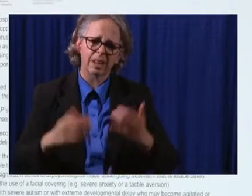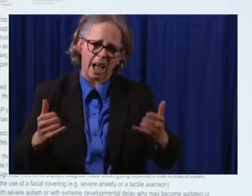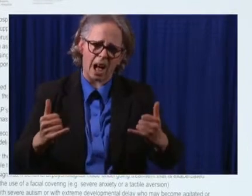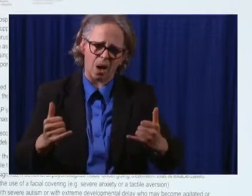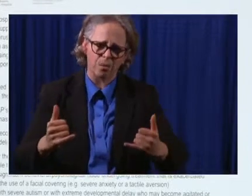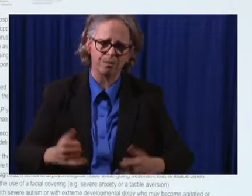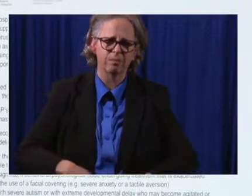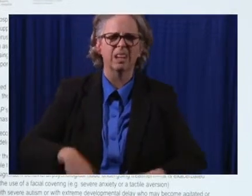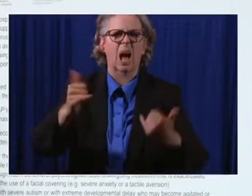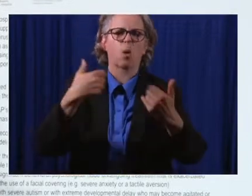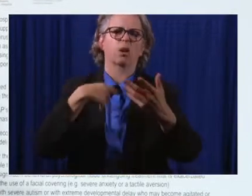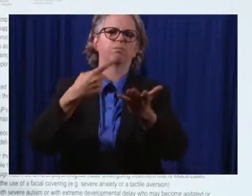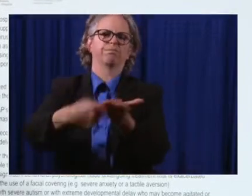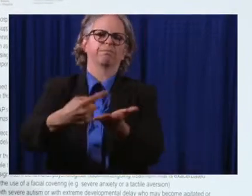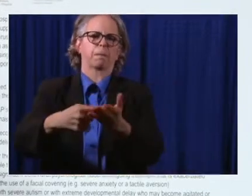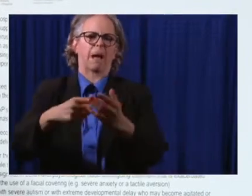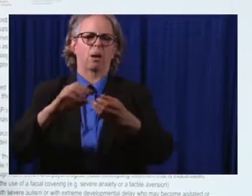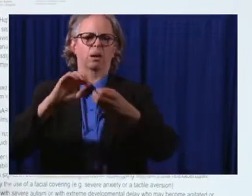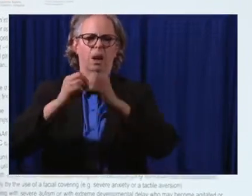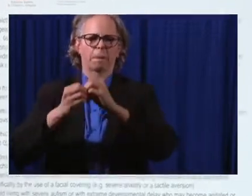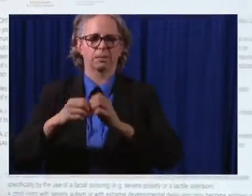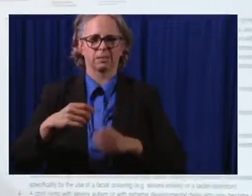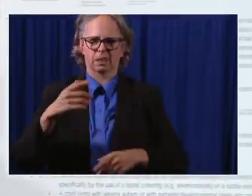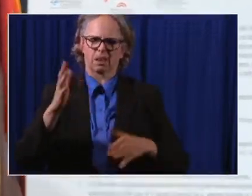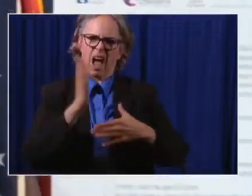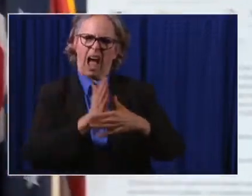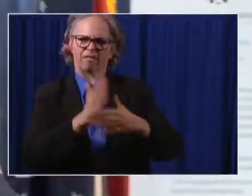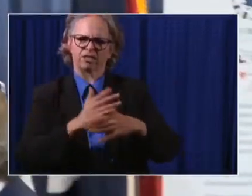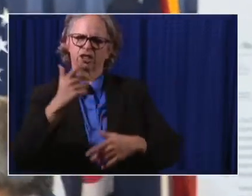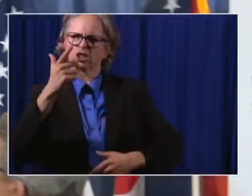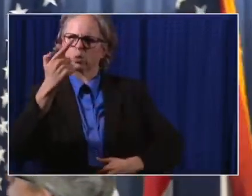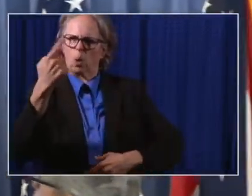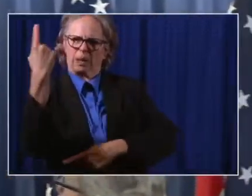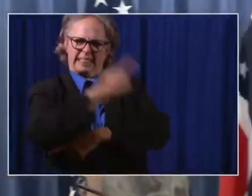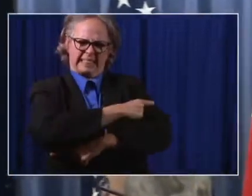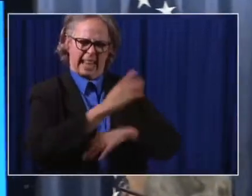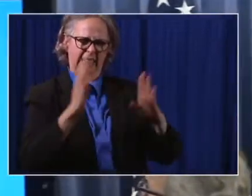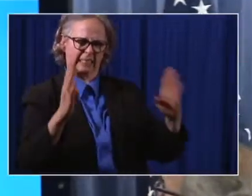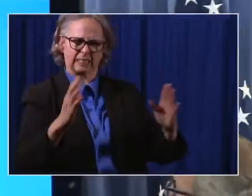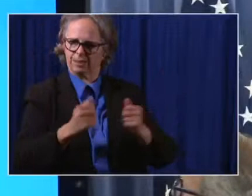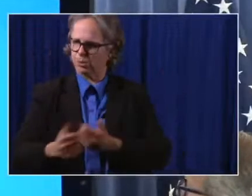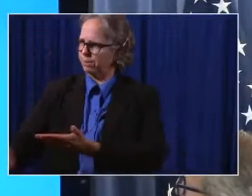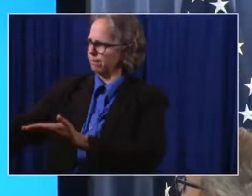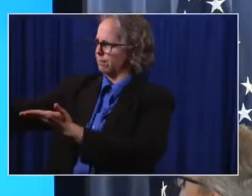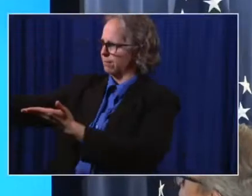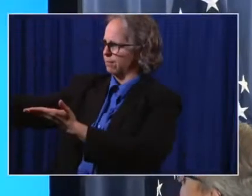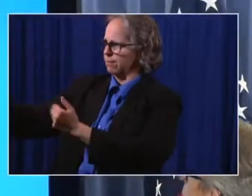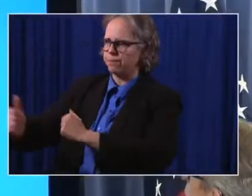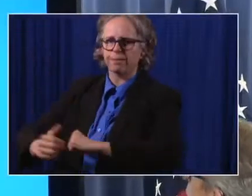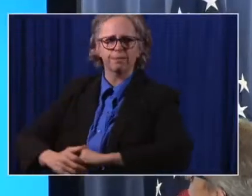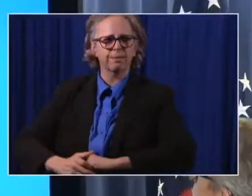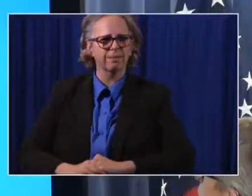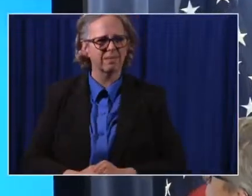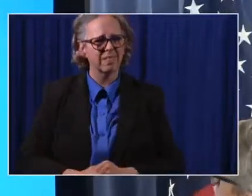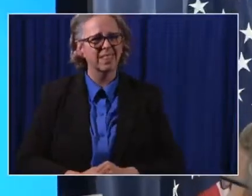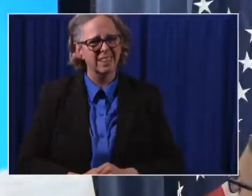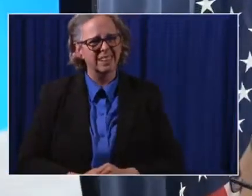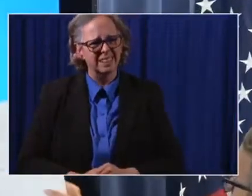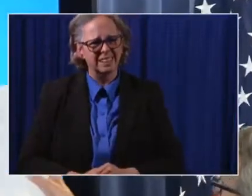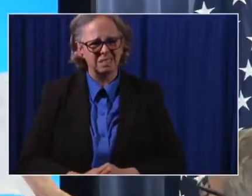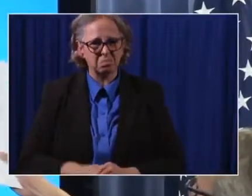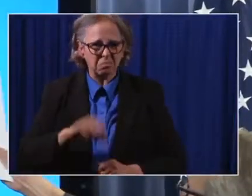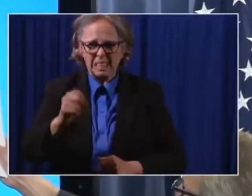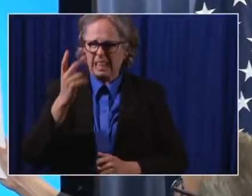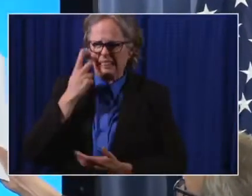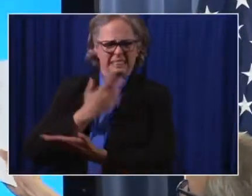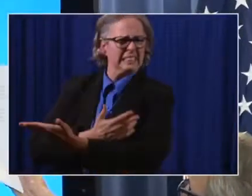quickly. 21-day average, and you'll see the numbers. Our cases, you can see